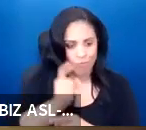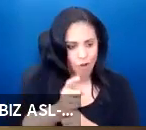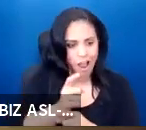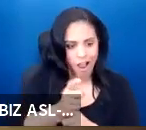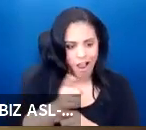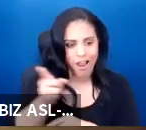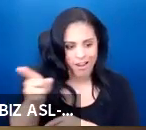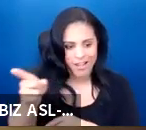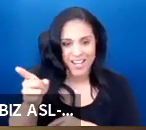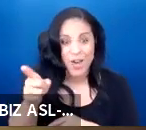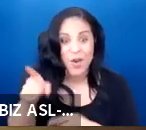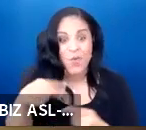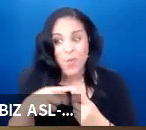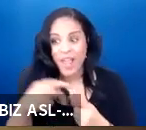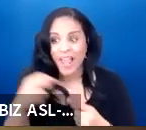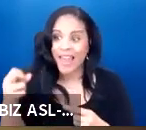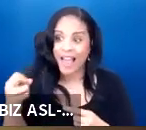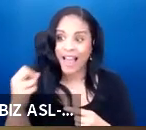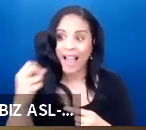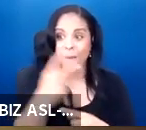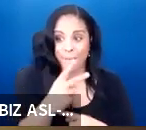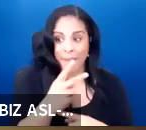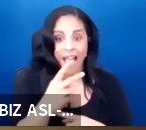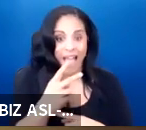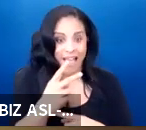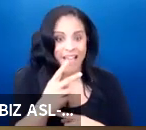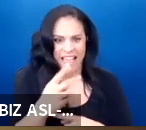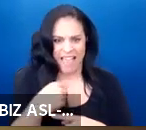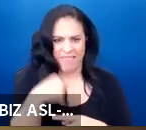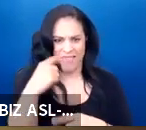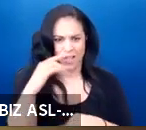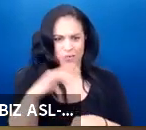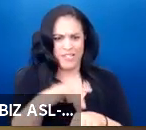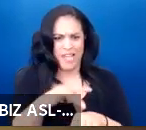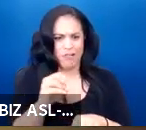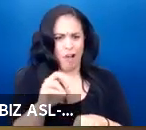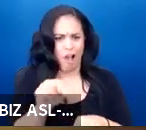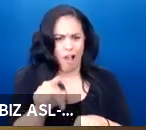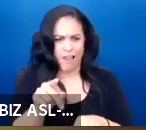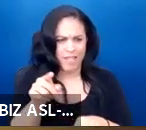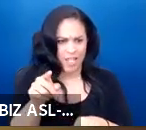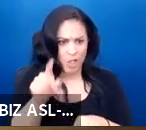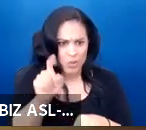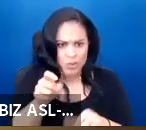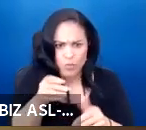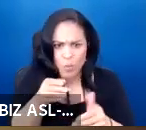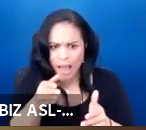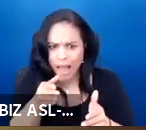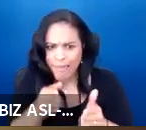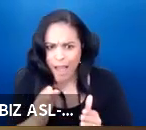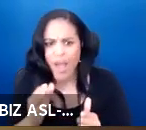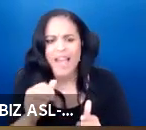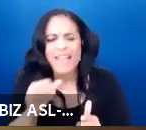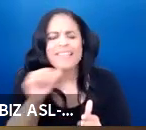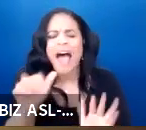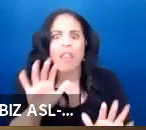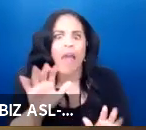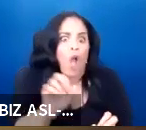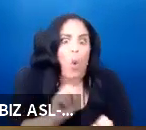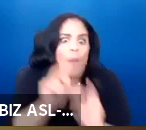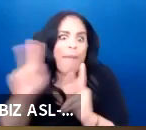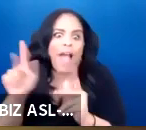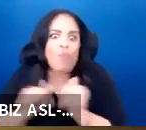right, when we come back, it sounds like you're kind of touching on like, we need to allow, it's not like we're going back to theater, because it also sounds